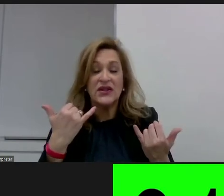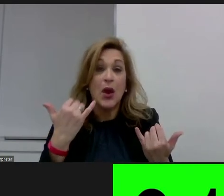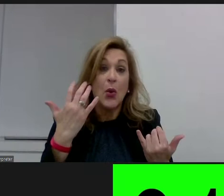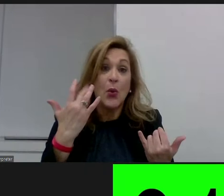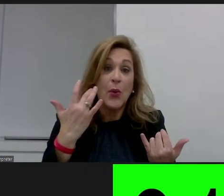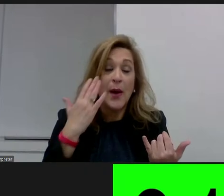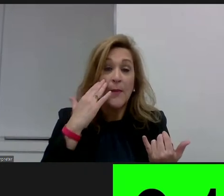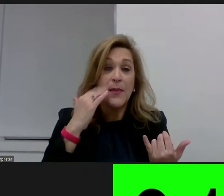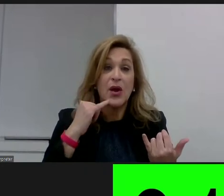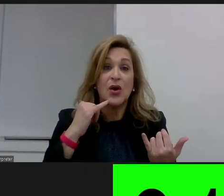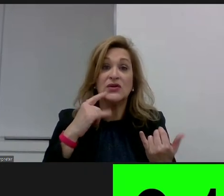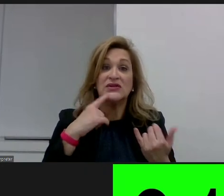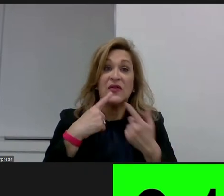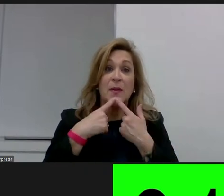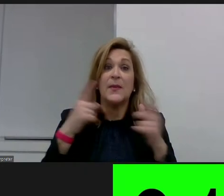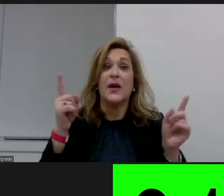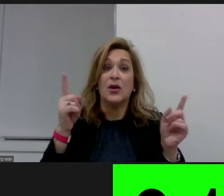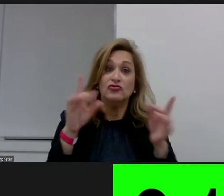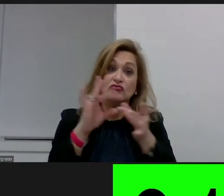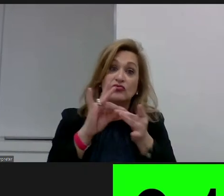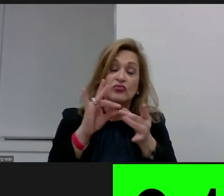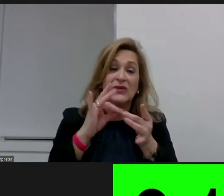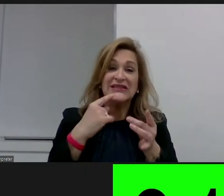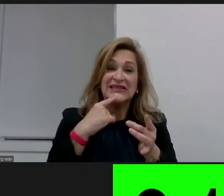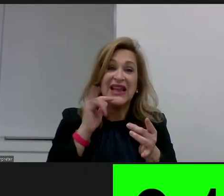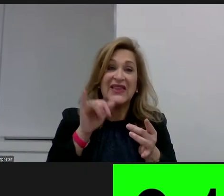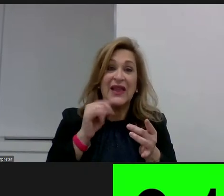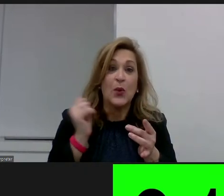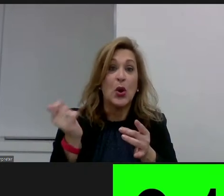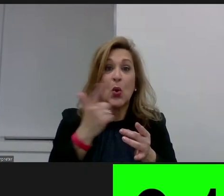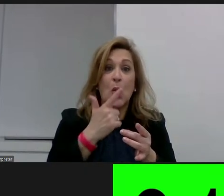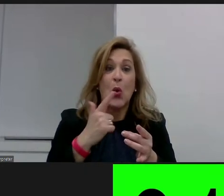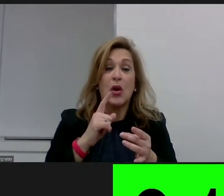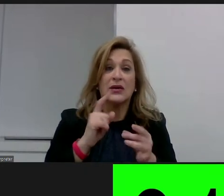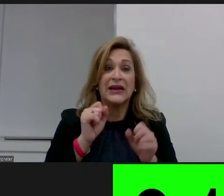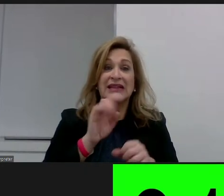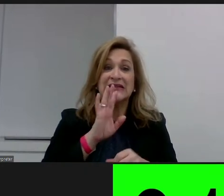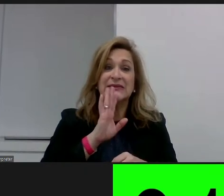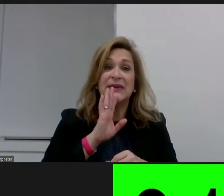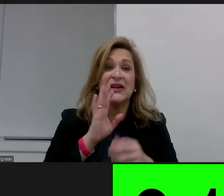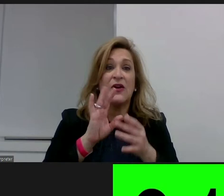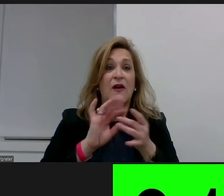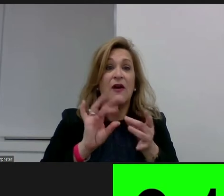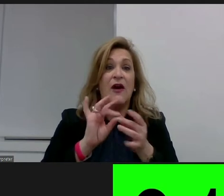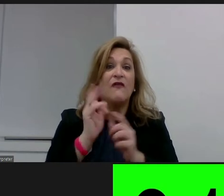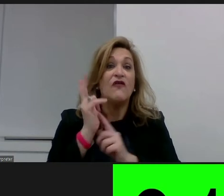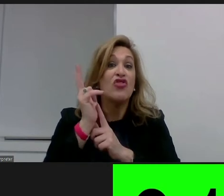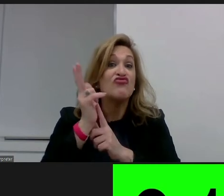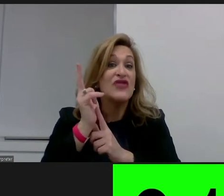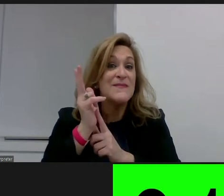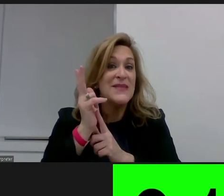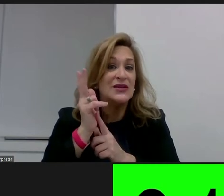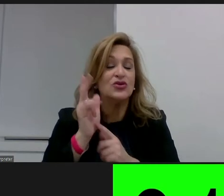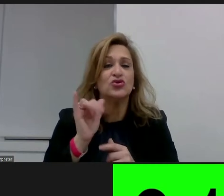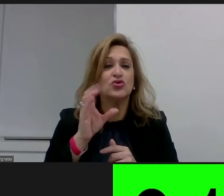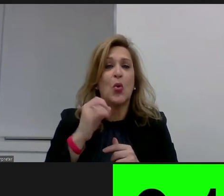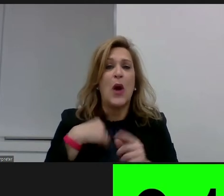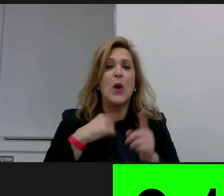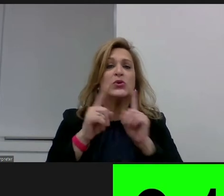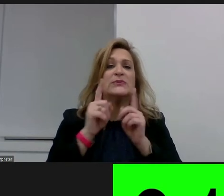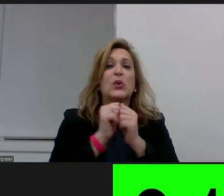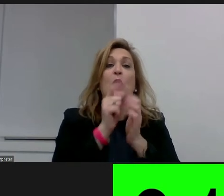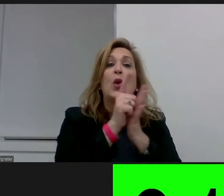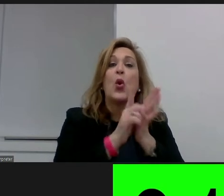public service notice that you put out, it said we can all speak for 3 minutes. It's posted in the notice. So I'm going to speak to an attorney about